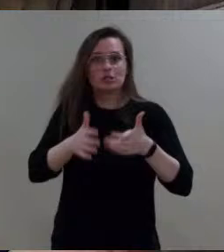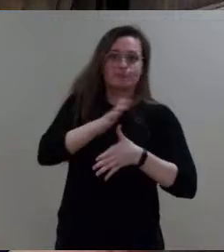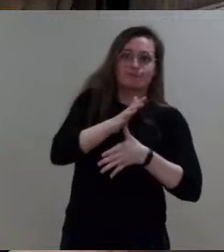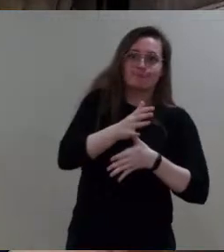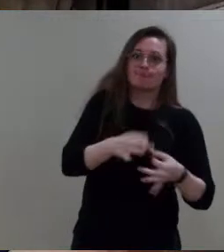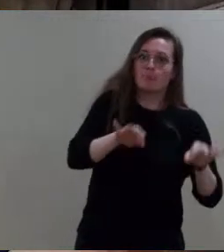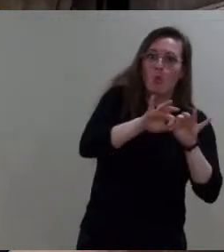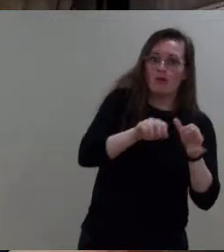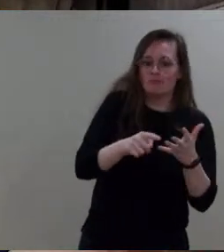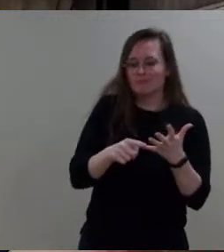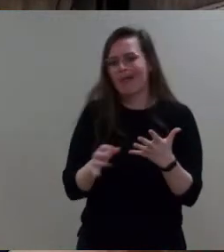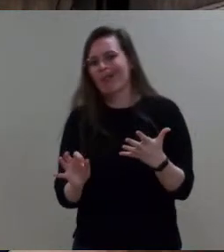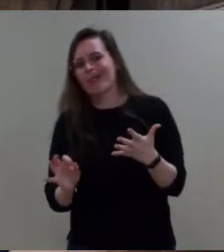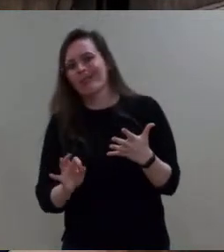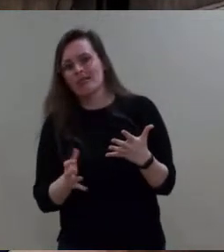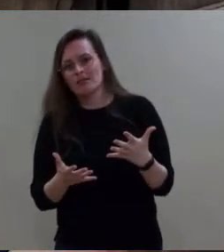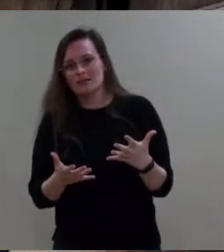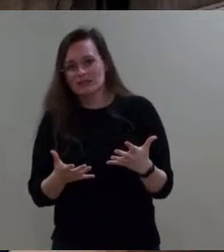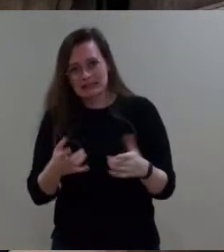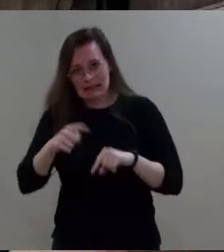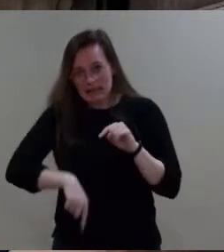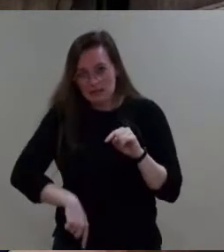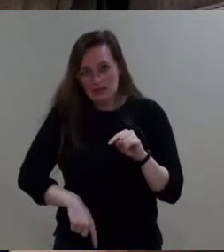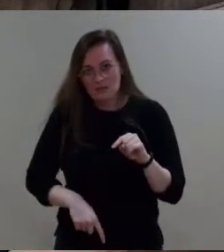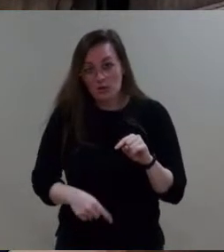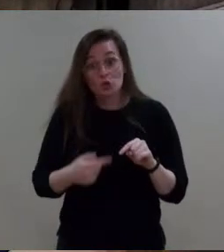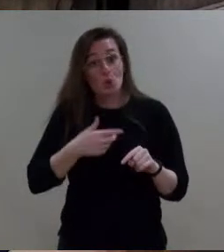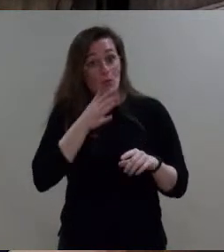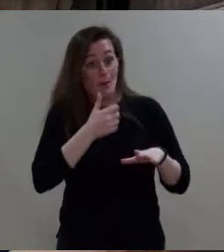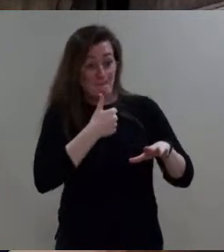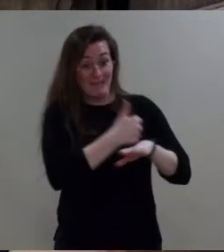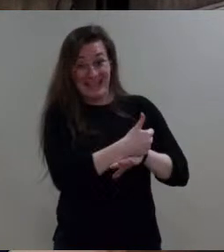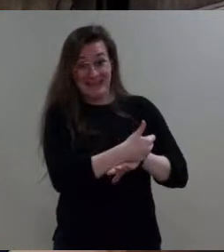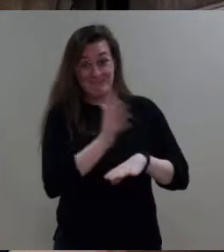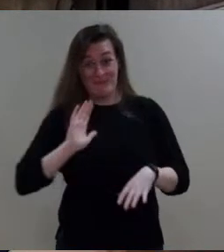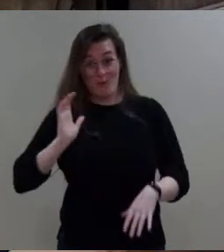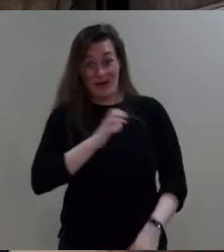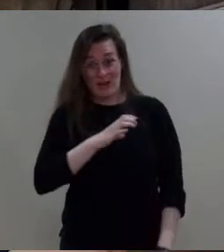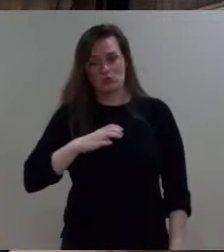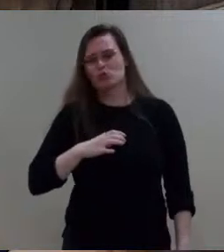for the last, and I'm not going to blame past councils because we're the ones who approved the last